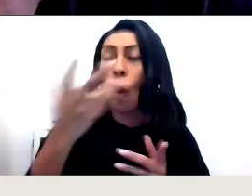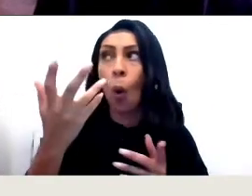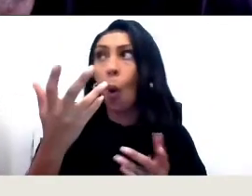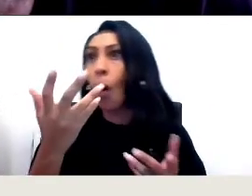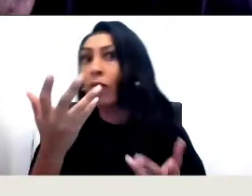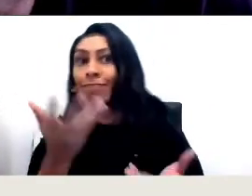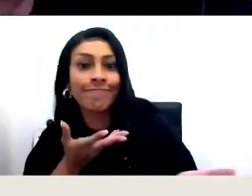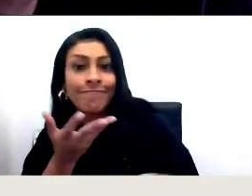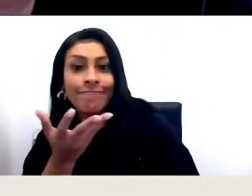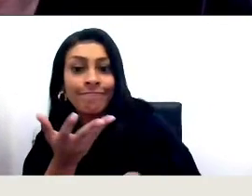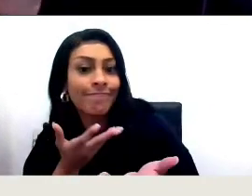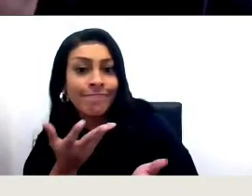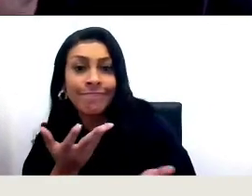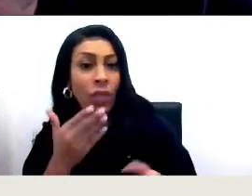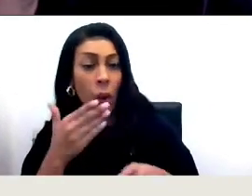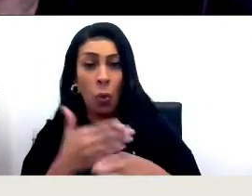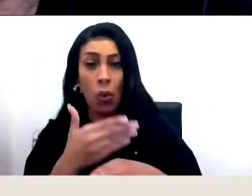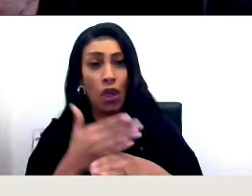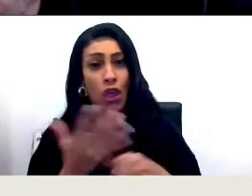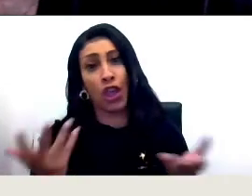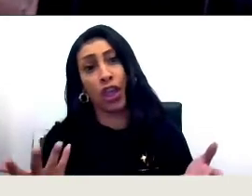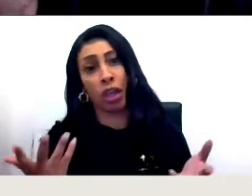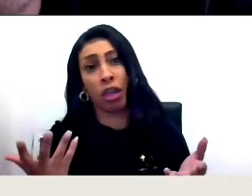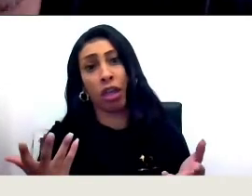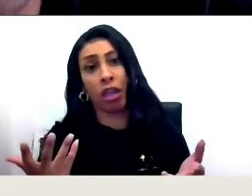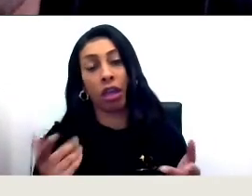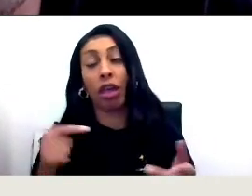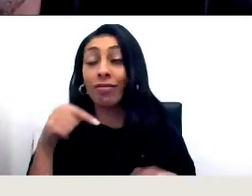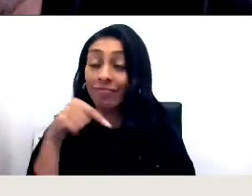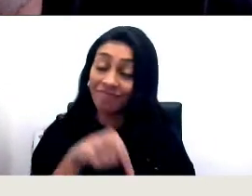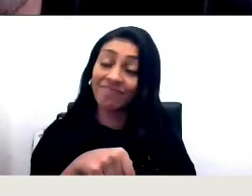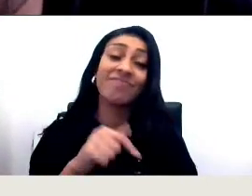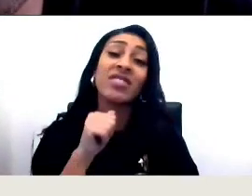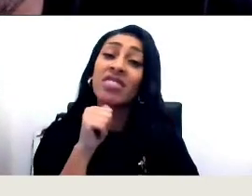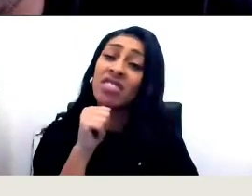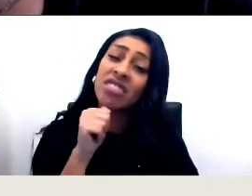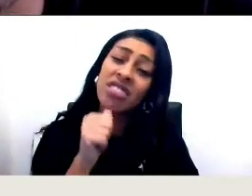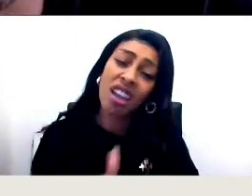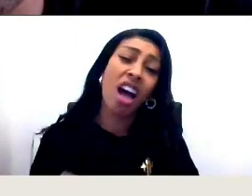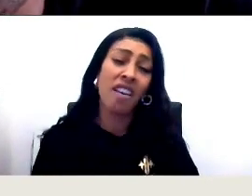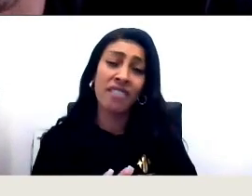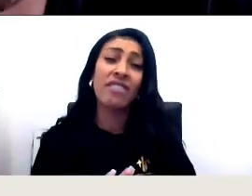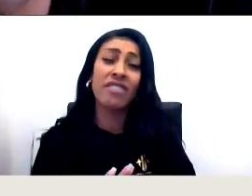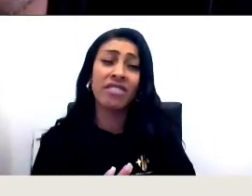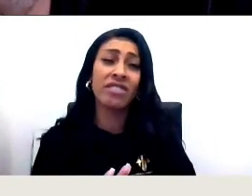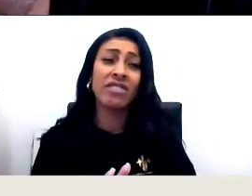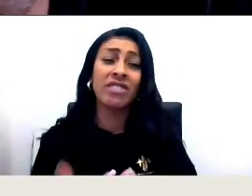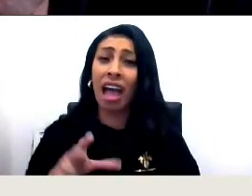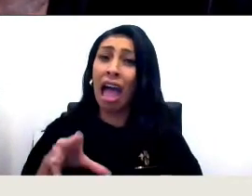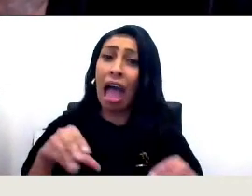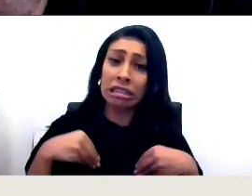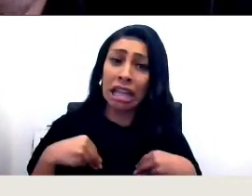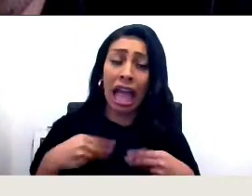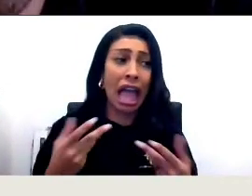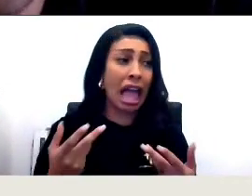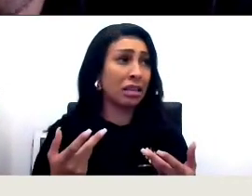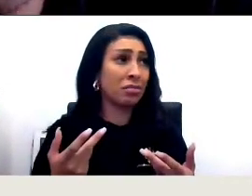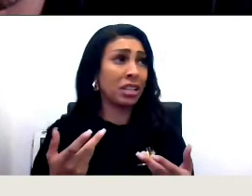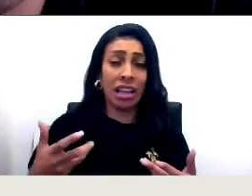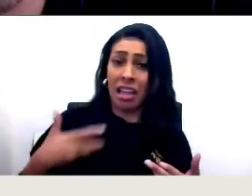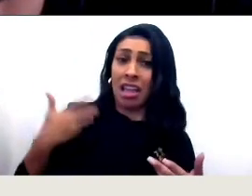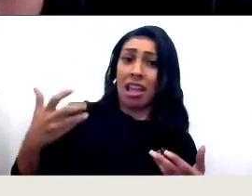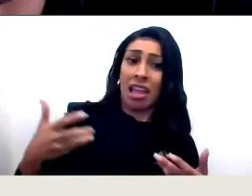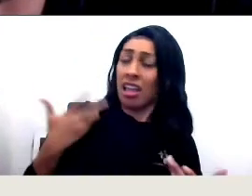know, work. And that has been a tough thing to deal with because, as you know, as creatives,